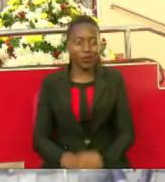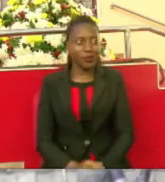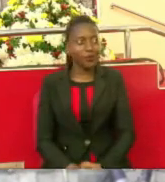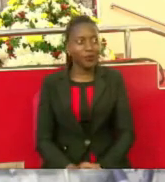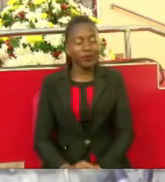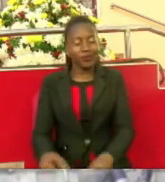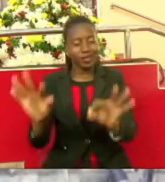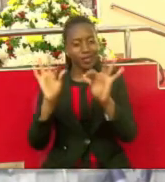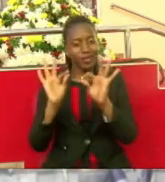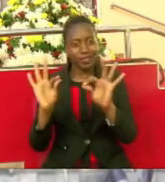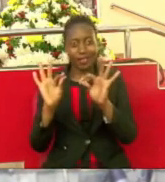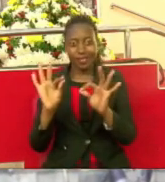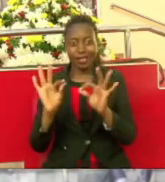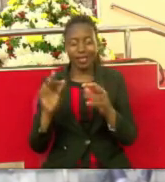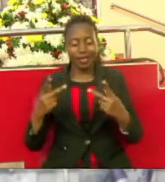Excellent stewards.